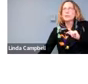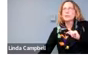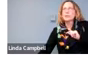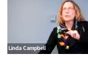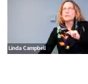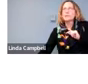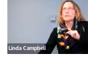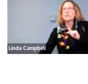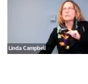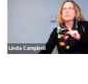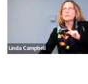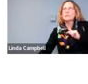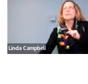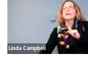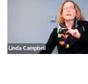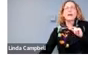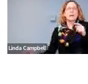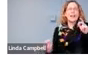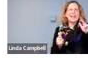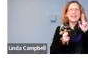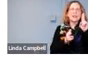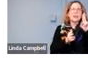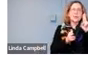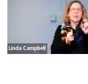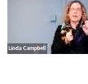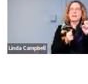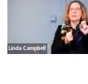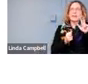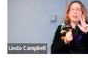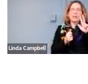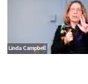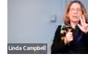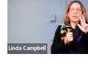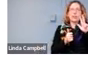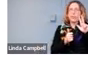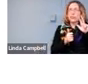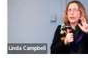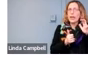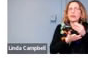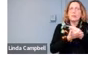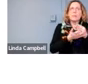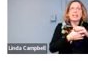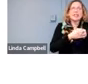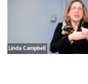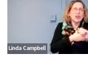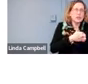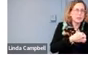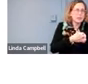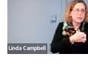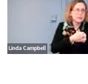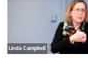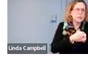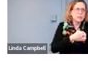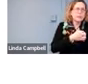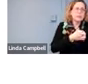sorry, I just have to move a couple of things around on my screen to see it. So we're looking at U.S. funds right now, is